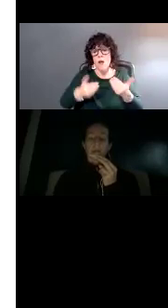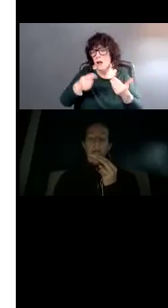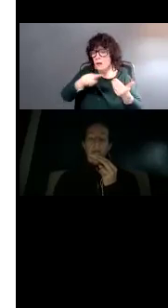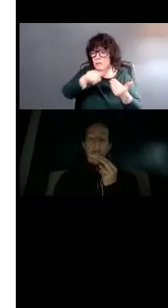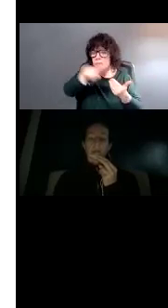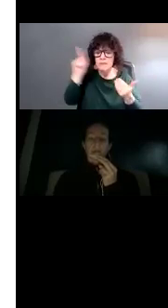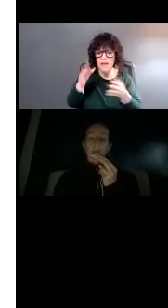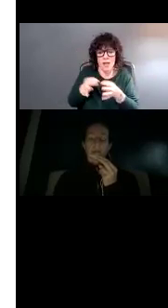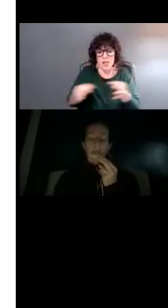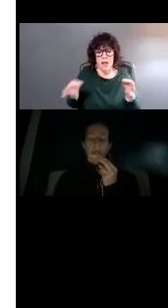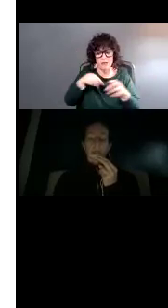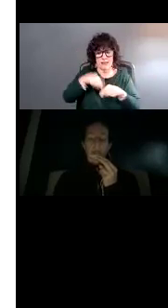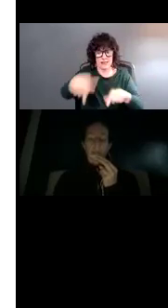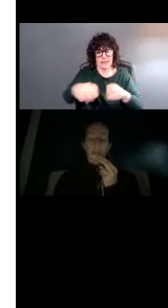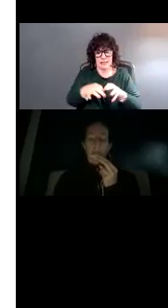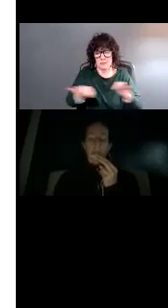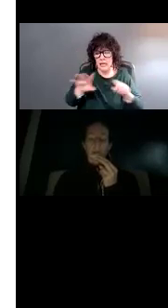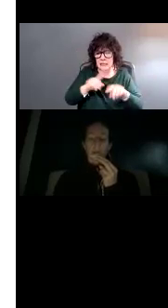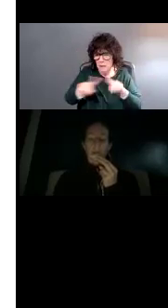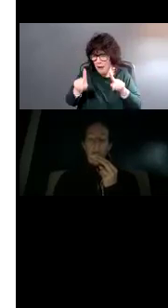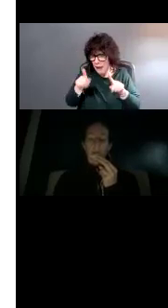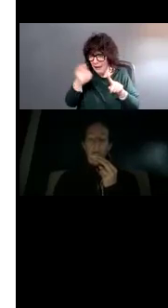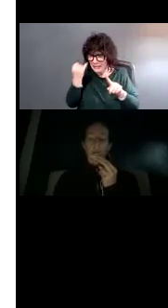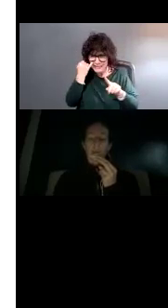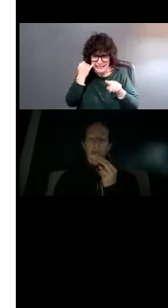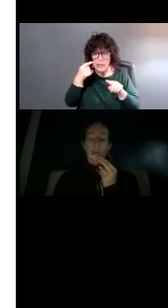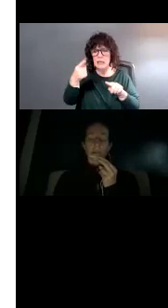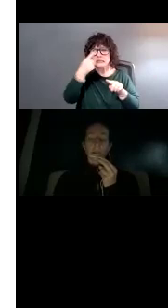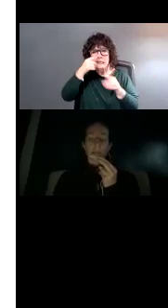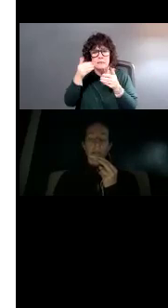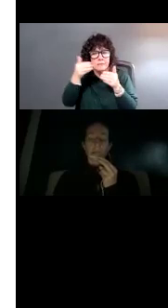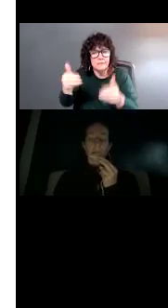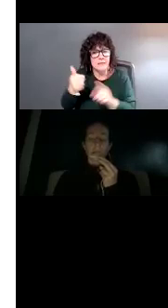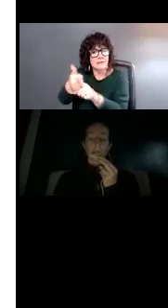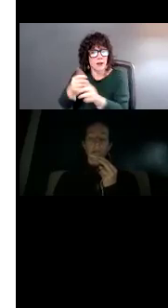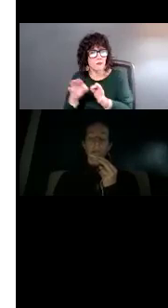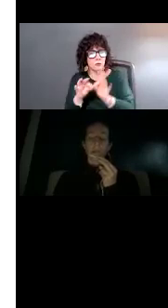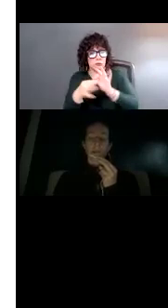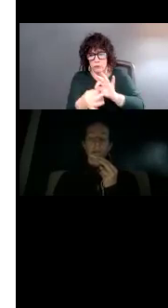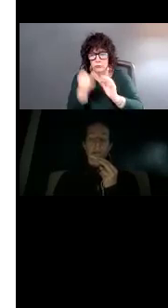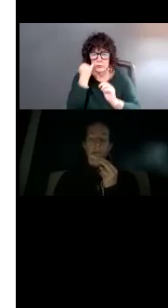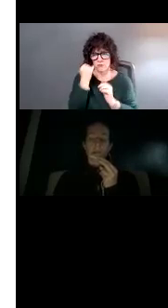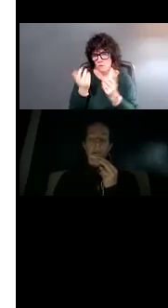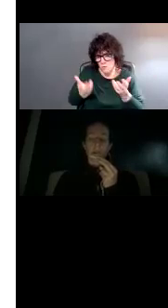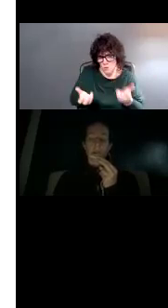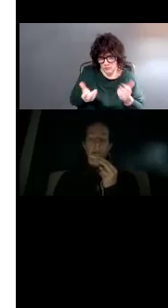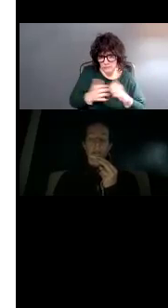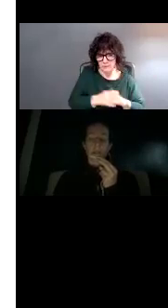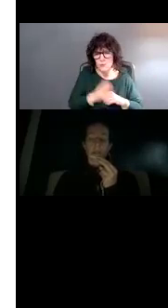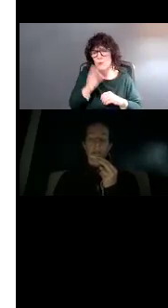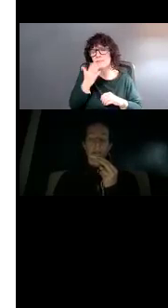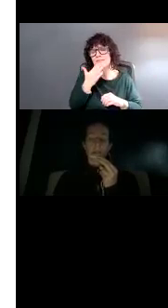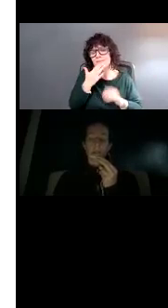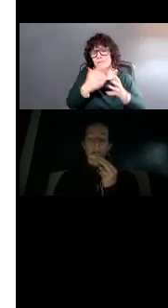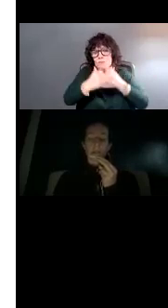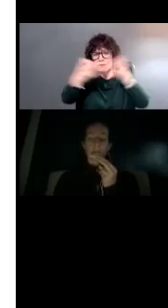you want to. Thank you so much to the organizers for this effort. We are very